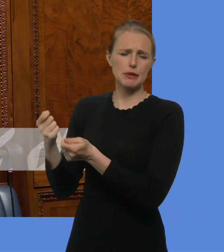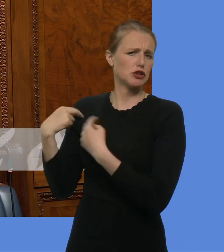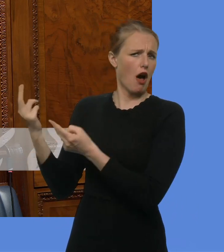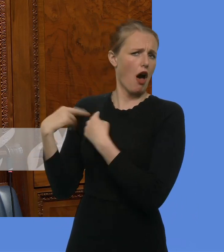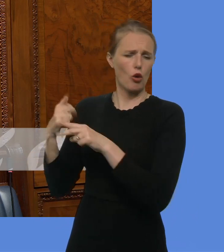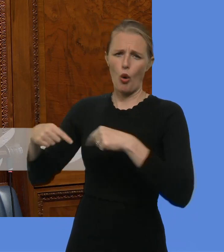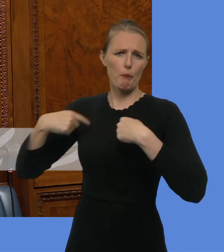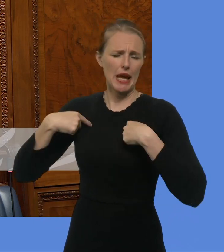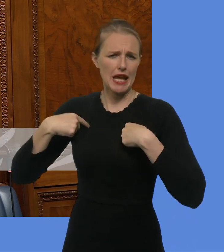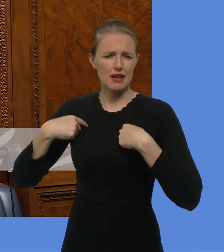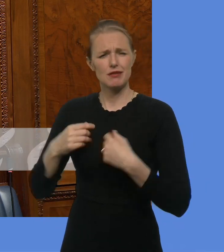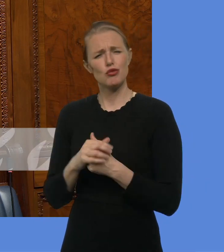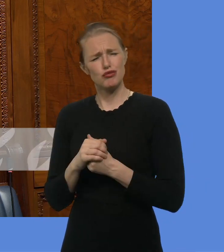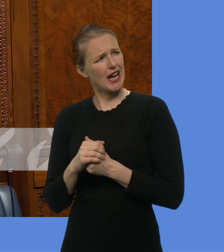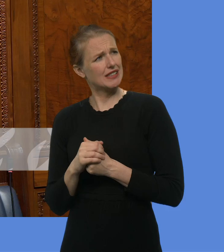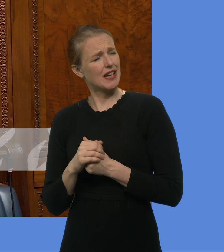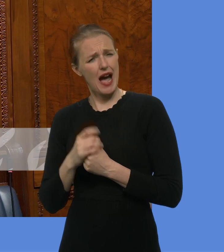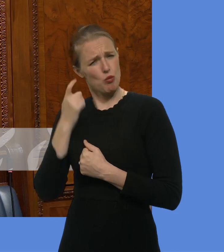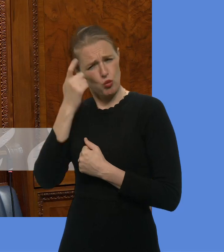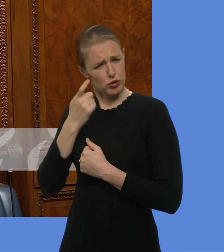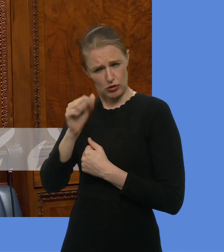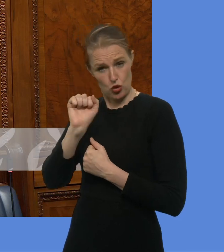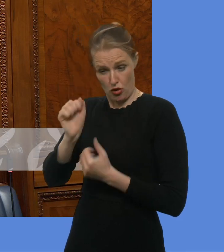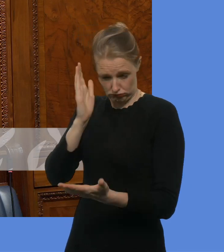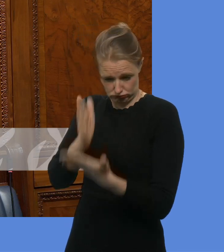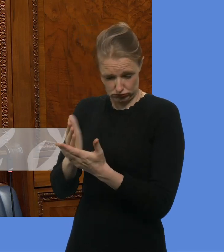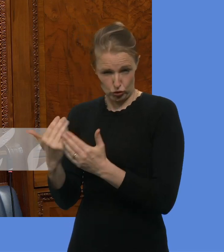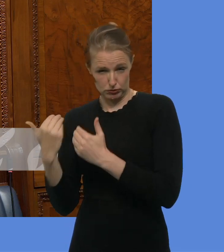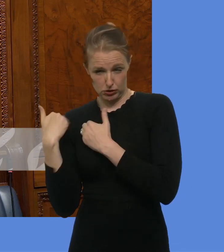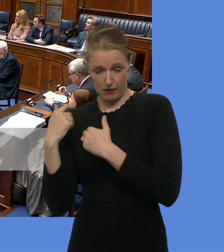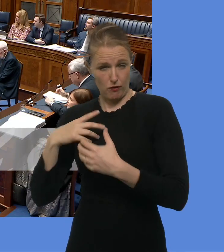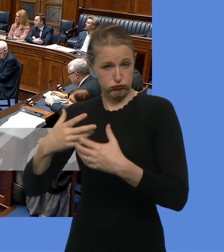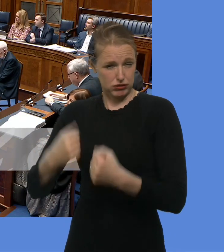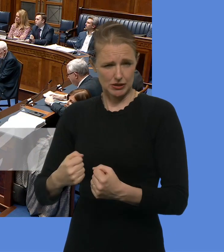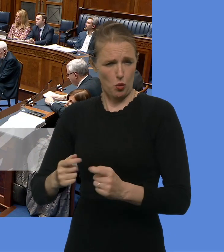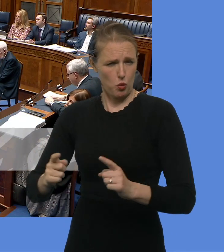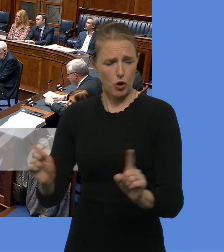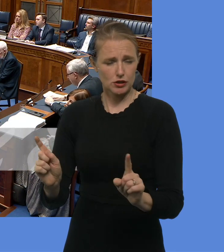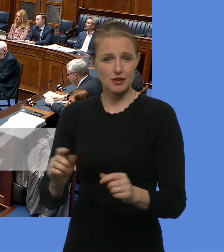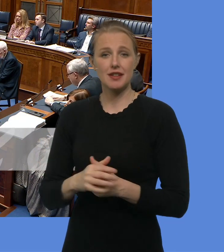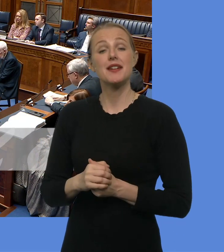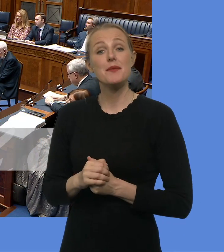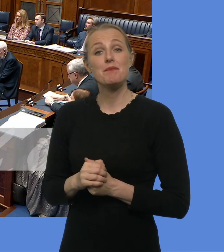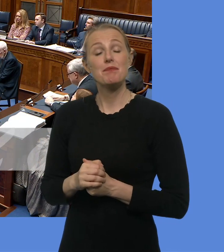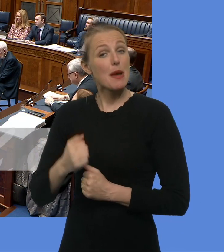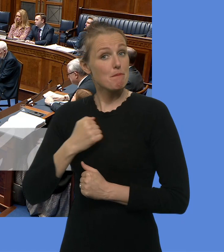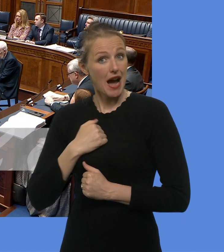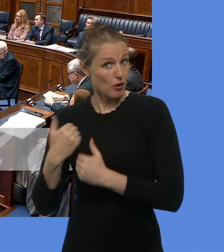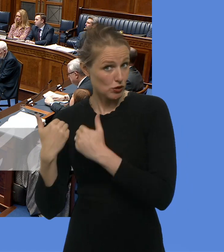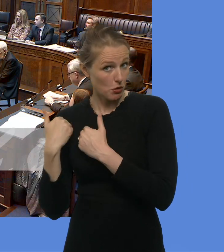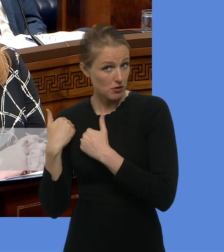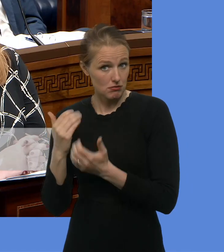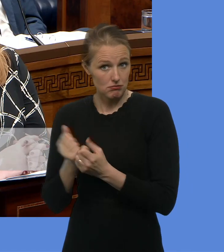responsibilities actually lie for the prison service? Minister. My responsibility lies in setting